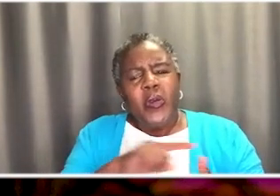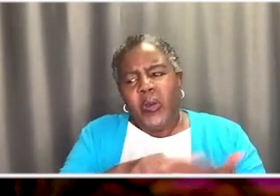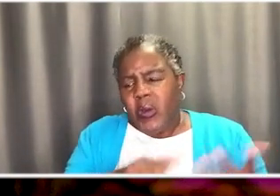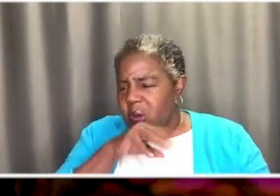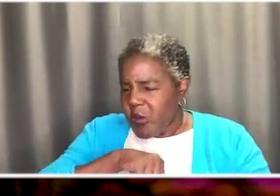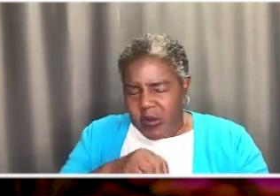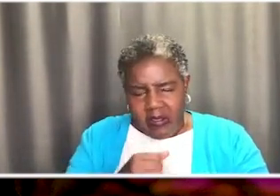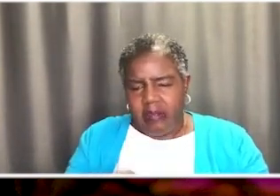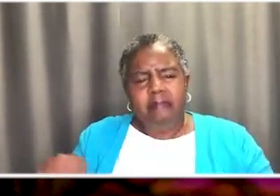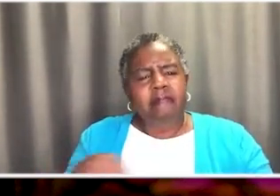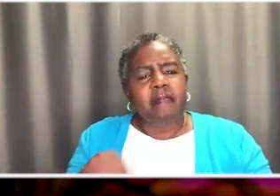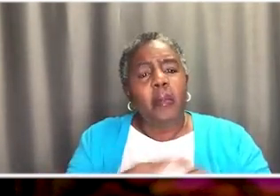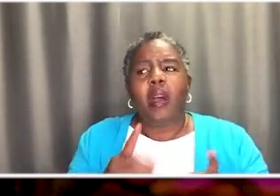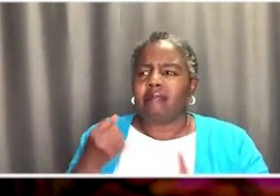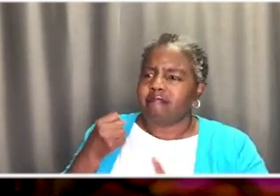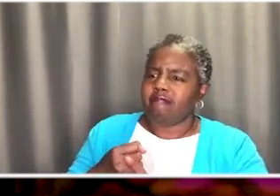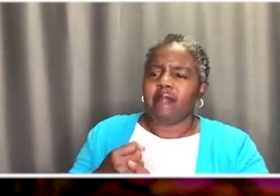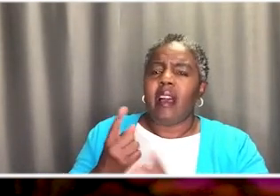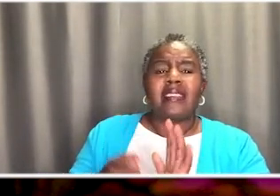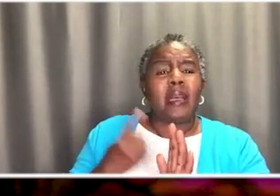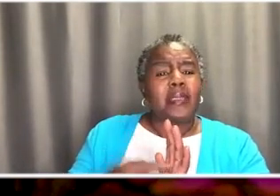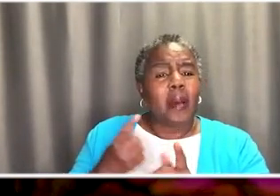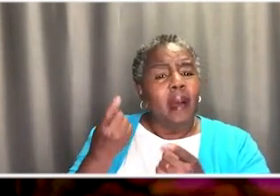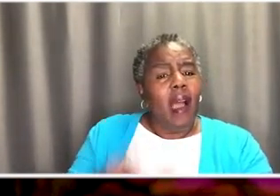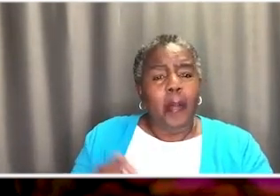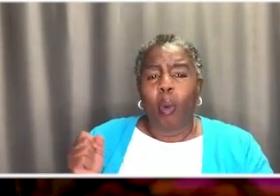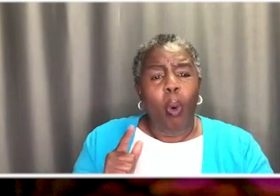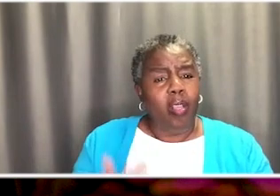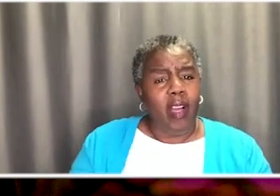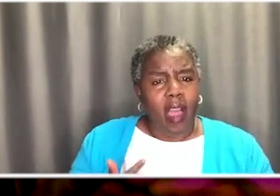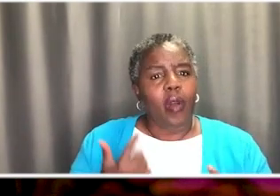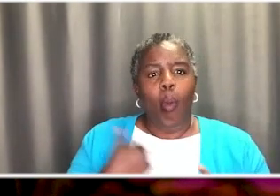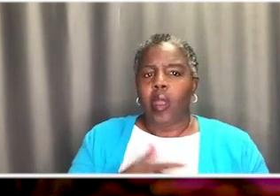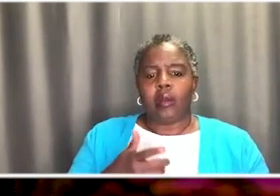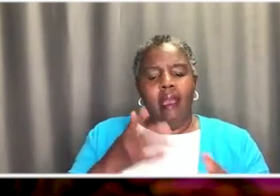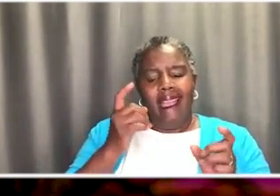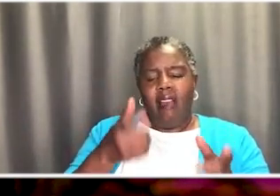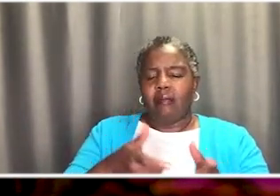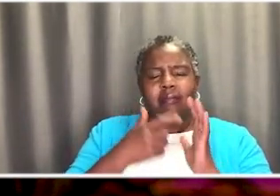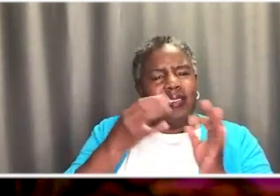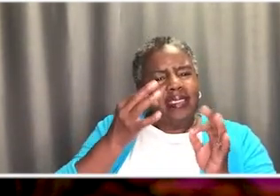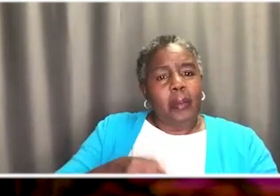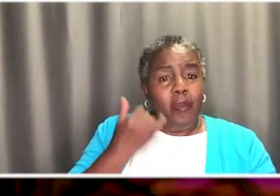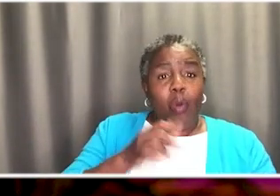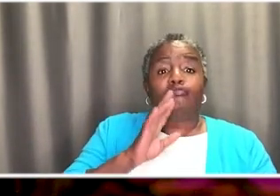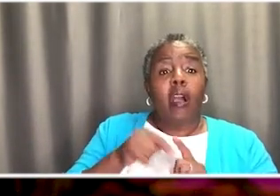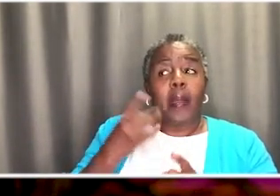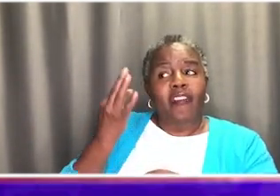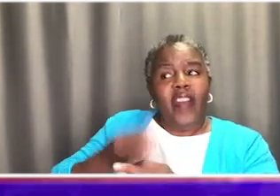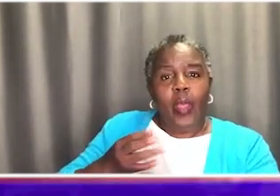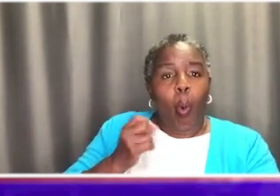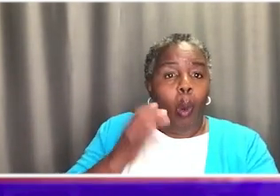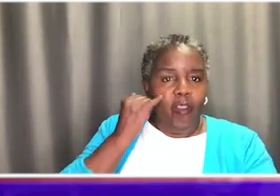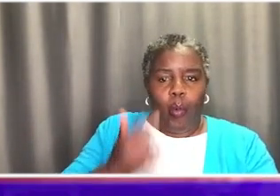me. But there comes to a time in all of our lives where we're going to have to determine whether we're going to talk about faith or